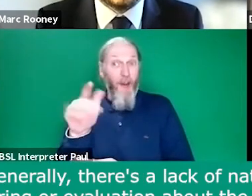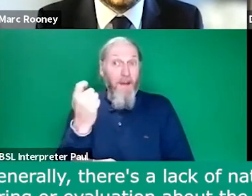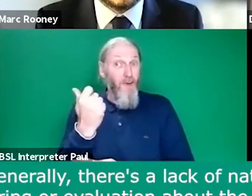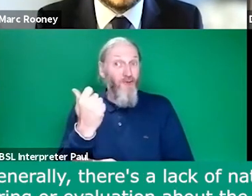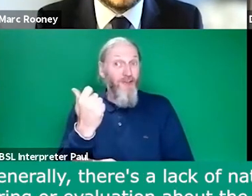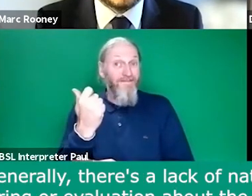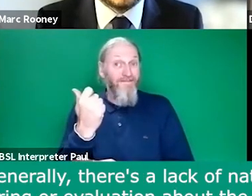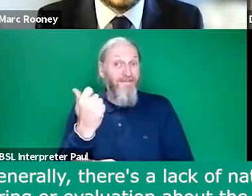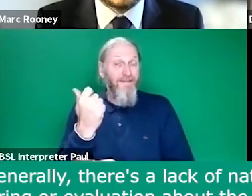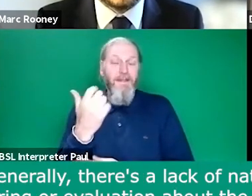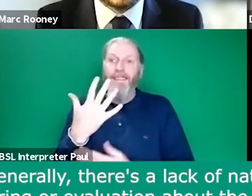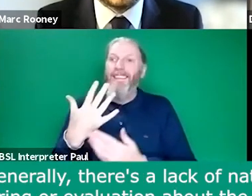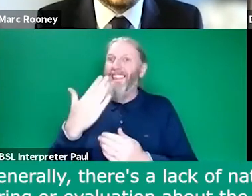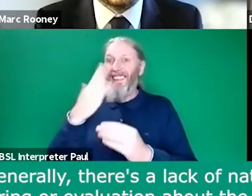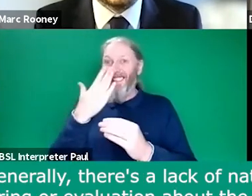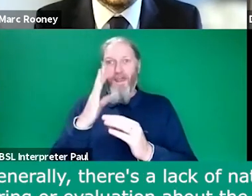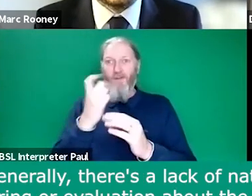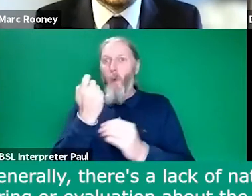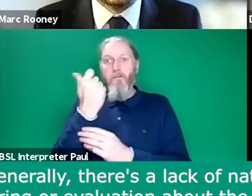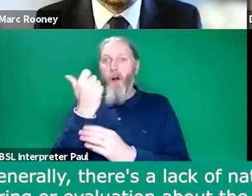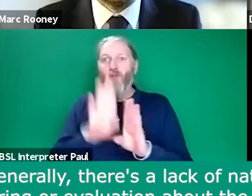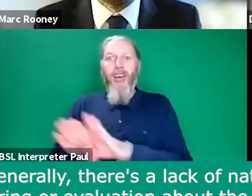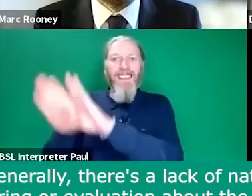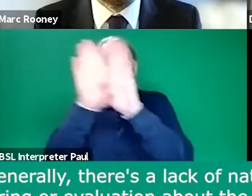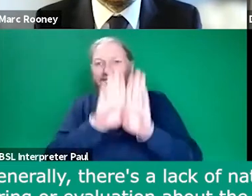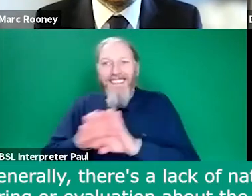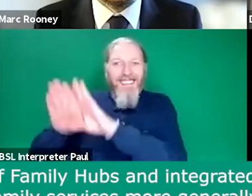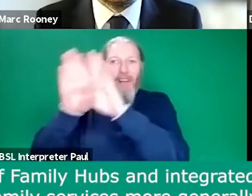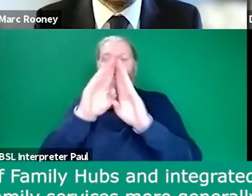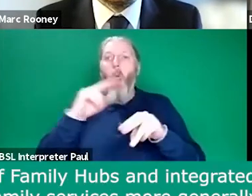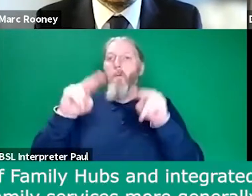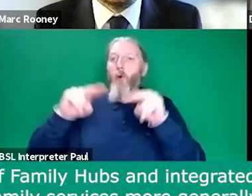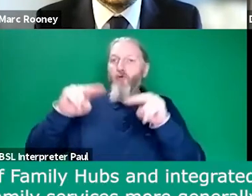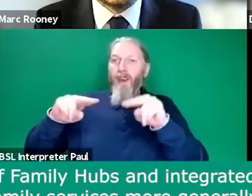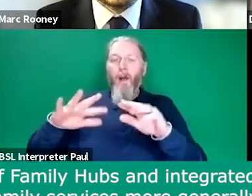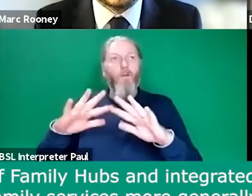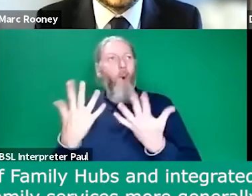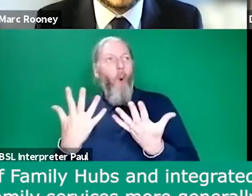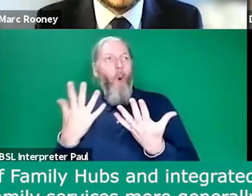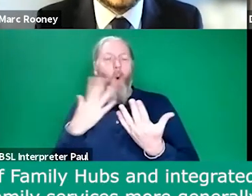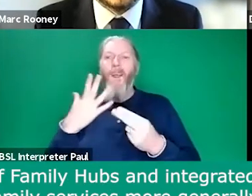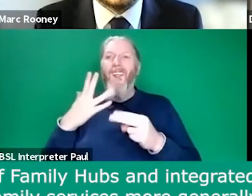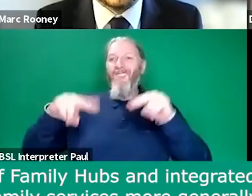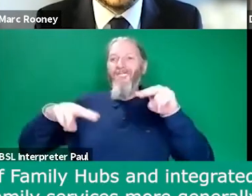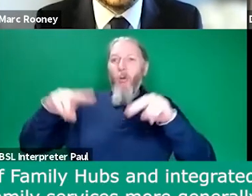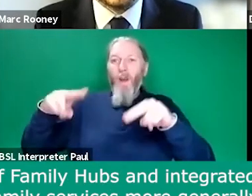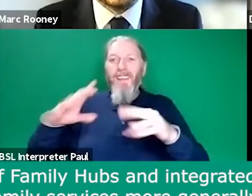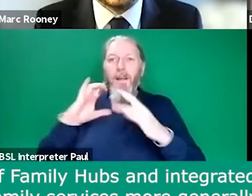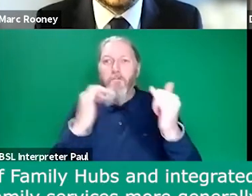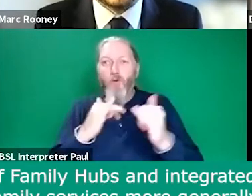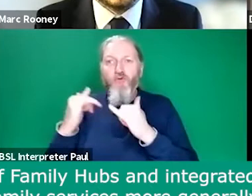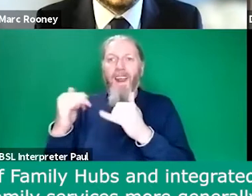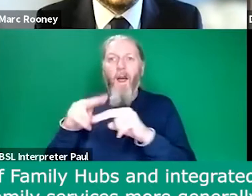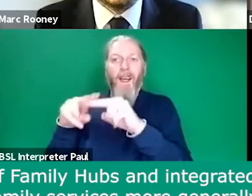lack of national monitoring or evaluation about the impact of family hubs and integrated